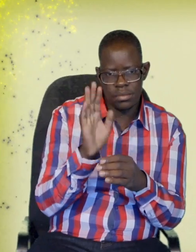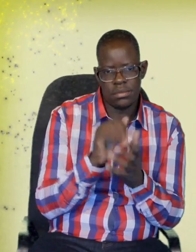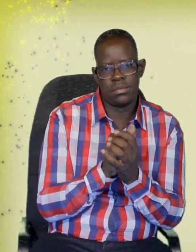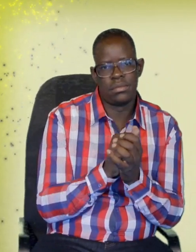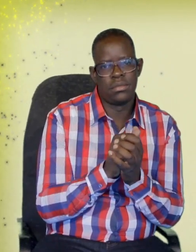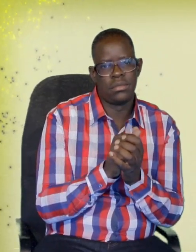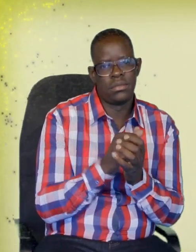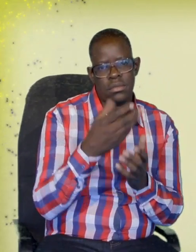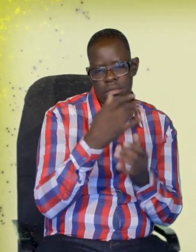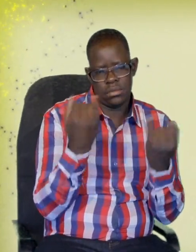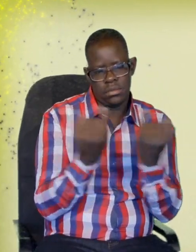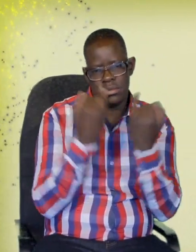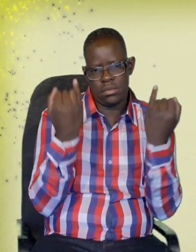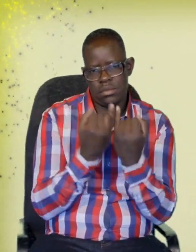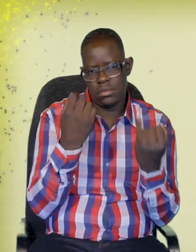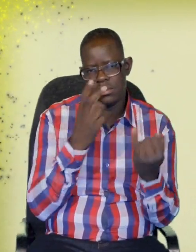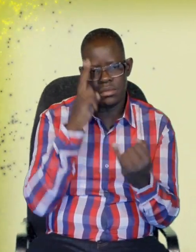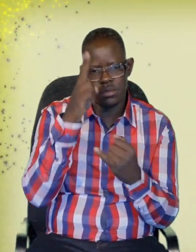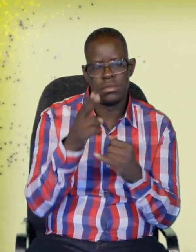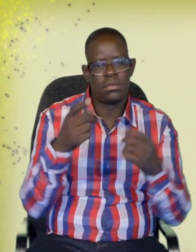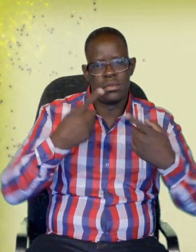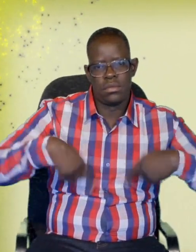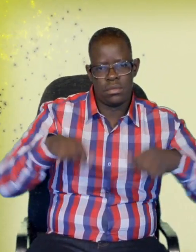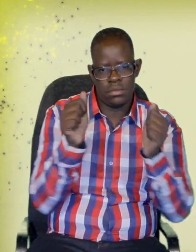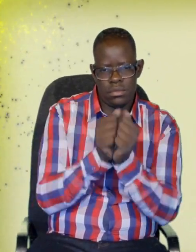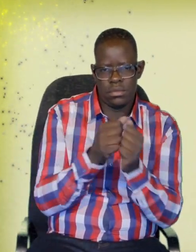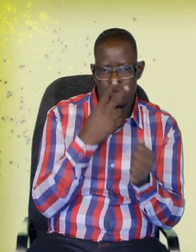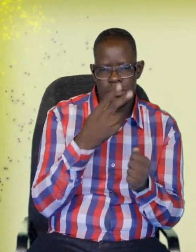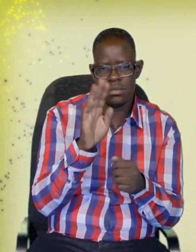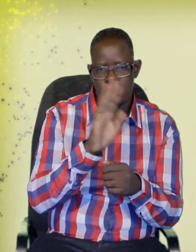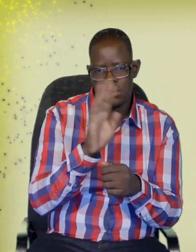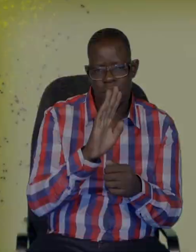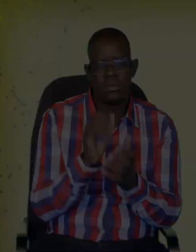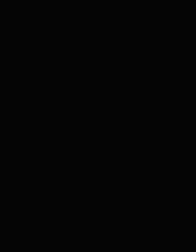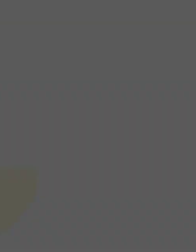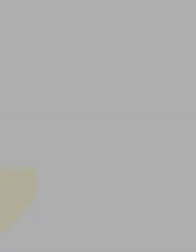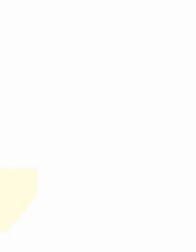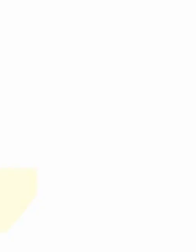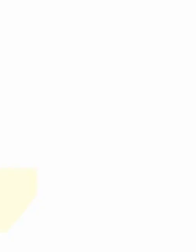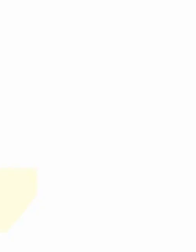Viewers, I hope you have enjoyed watching and learning with us. See you again soon. Bye-bye.